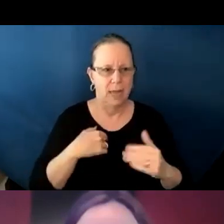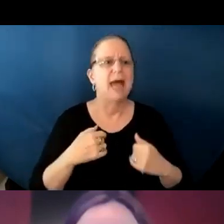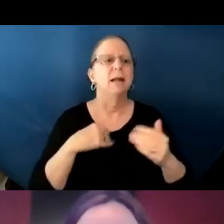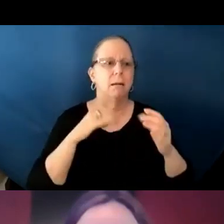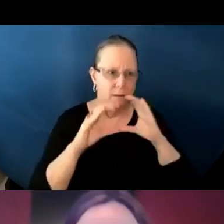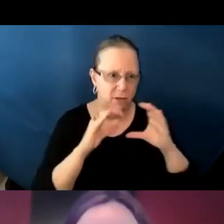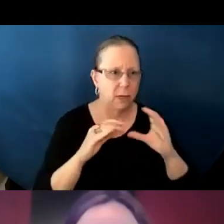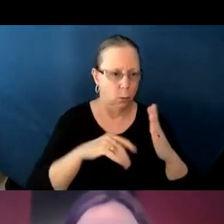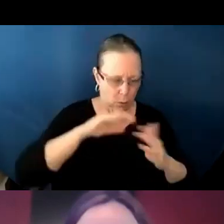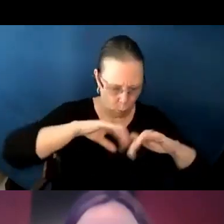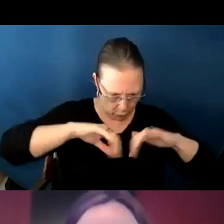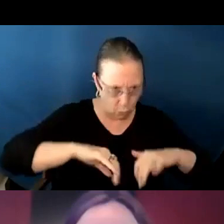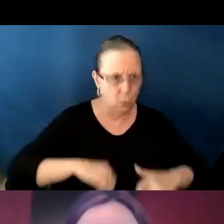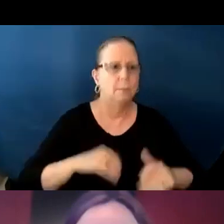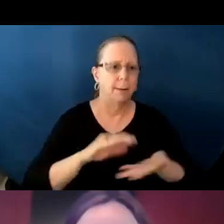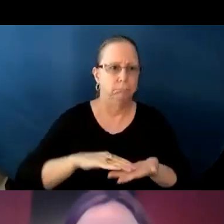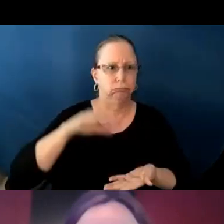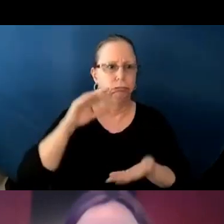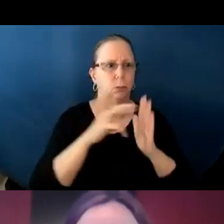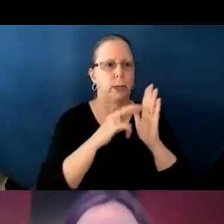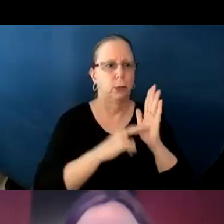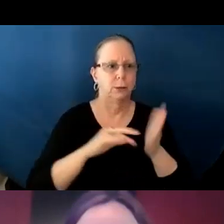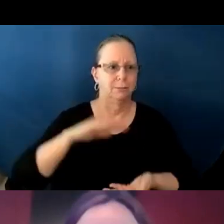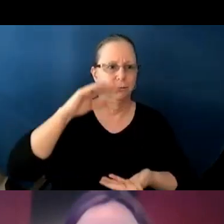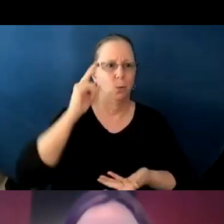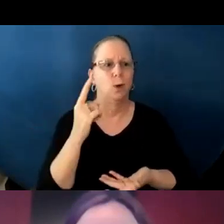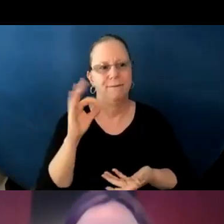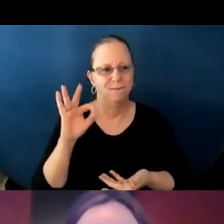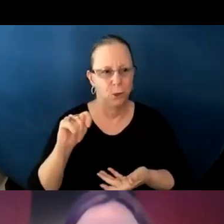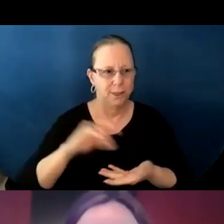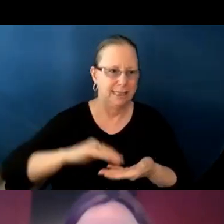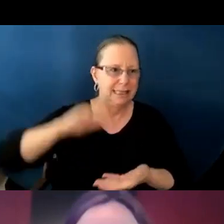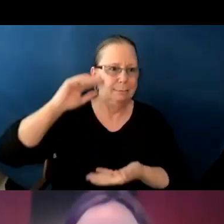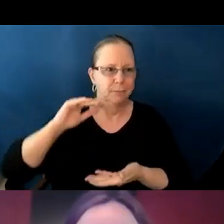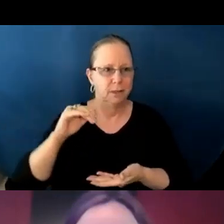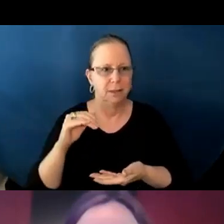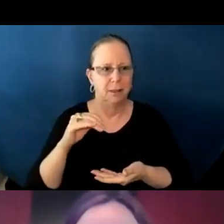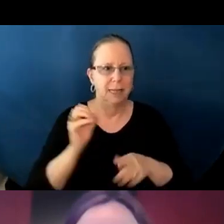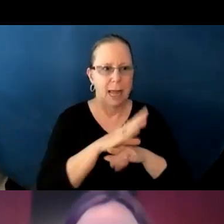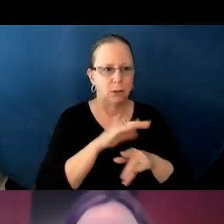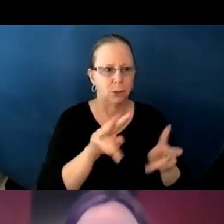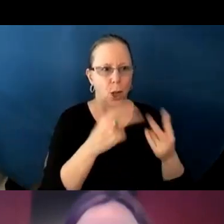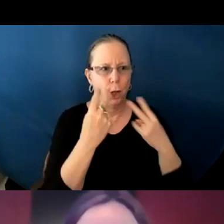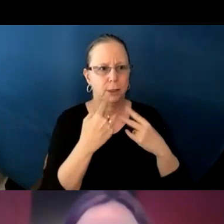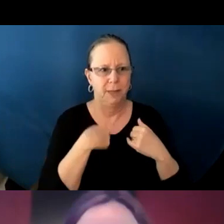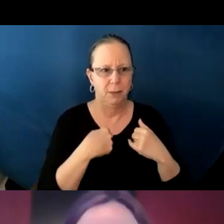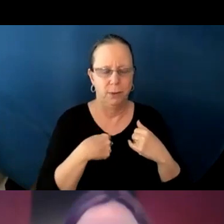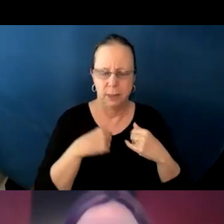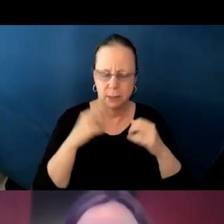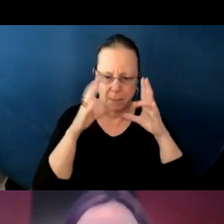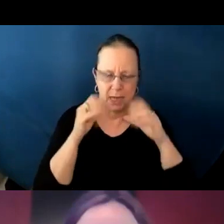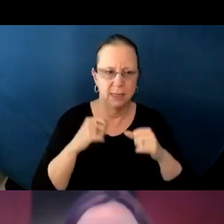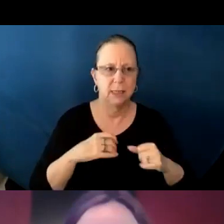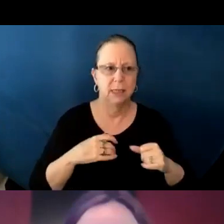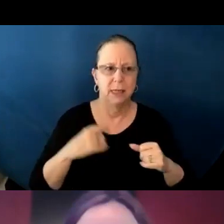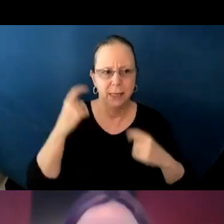pile of records that was like, a foot deep, she looked at me with this amazing consideration and compassion.